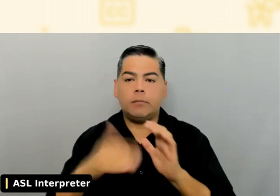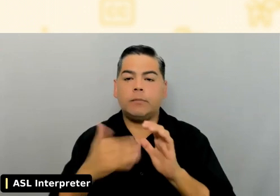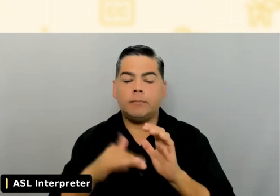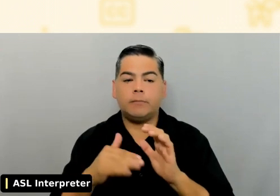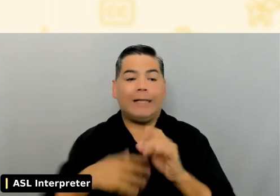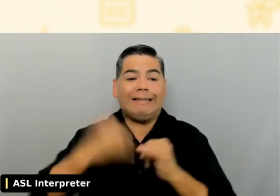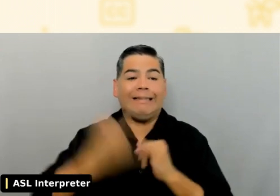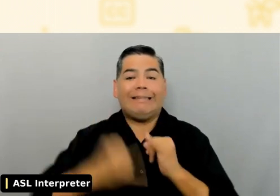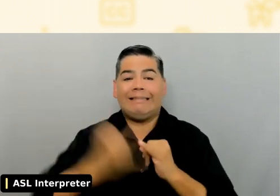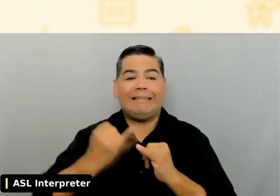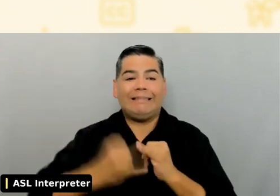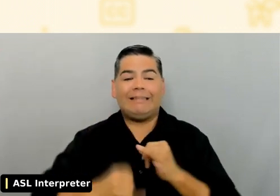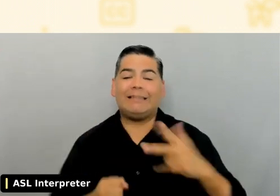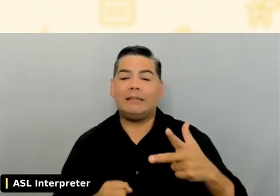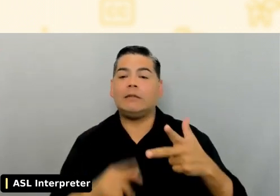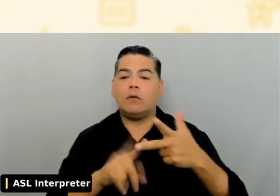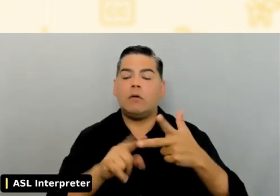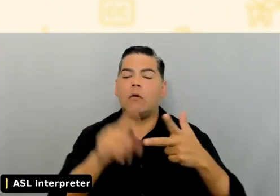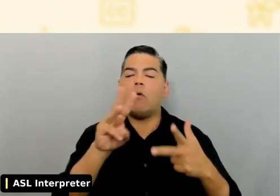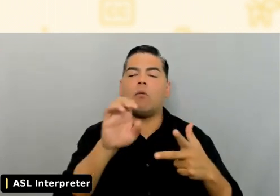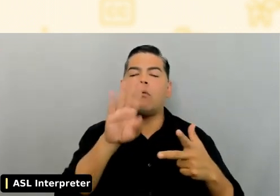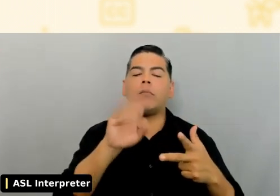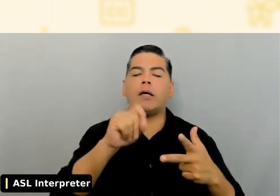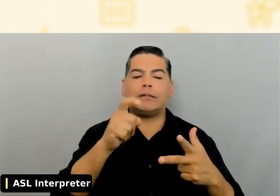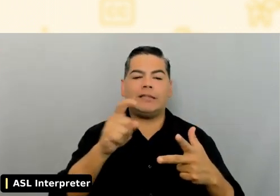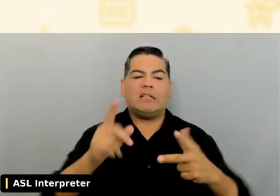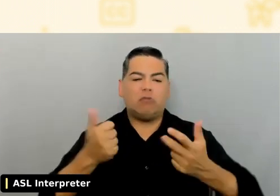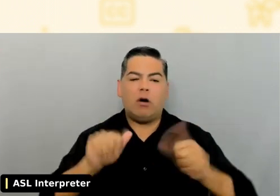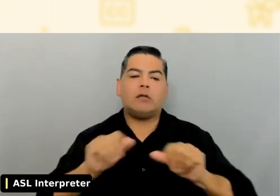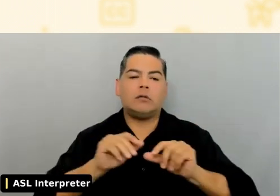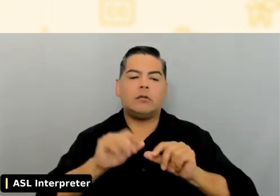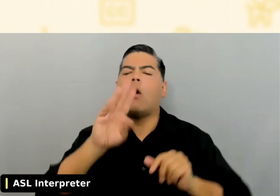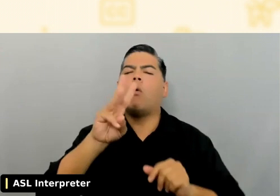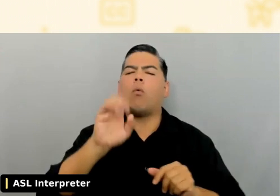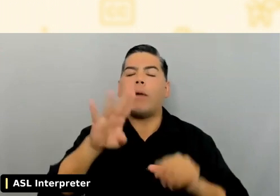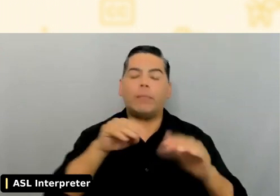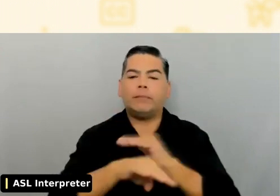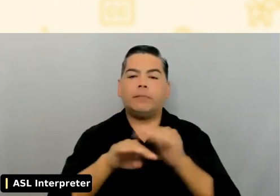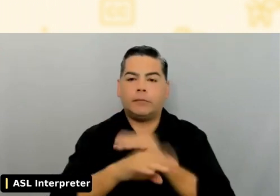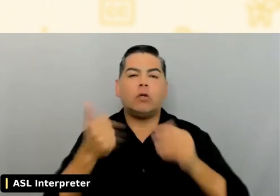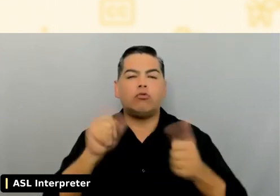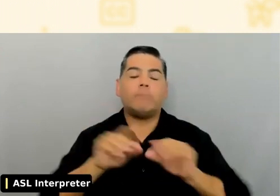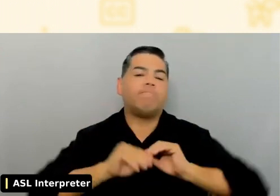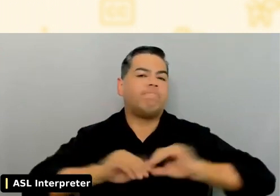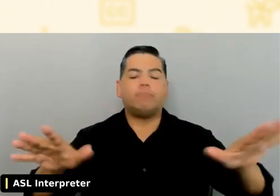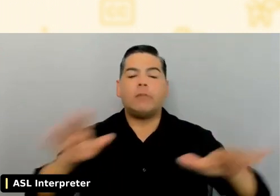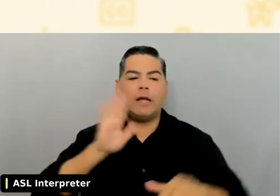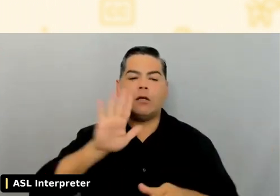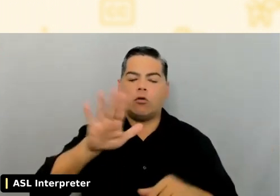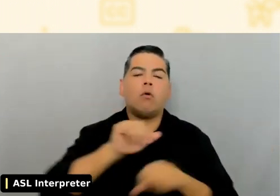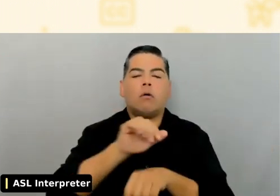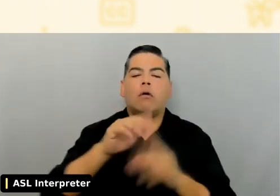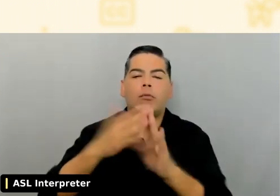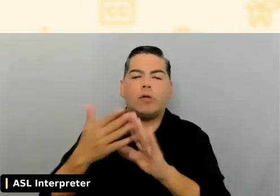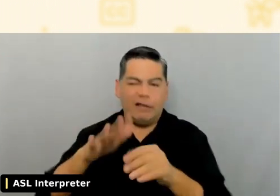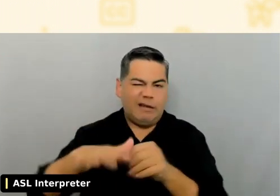the least, spread the culture of web accessibility within your communities. So it's one of the best ways to help make the